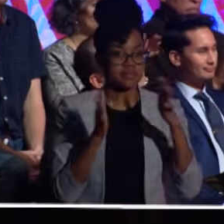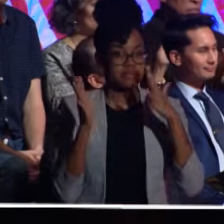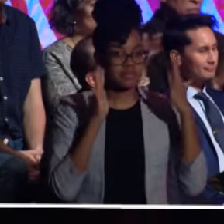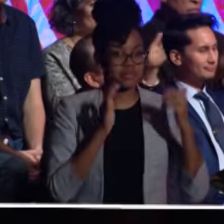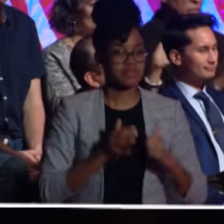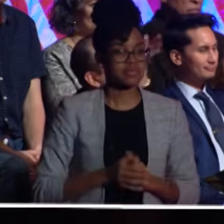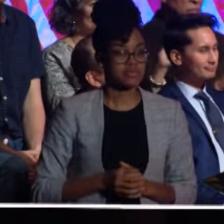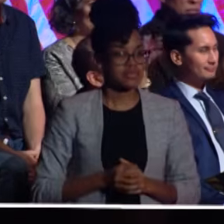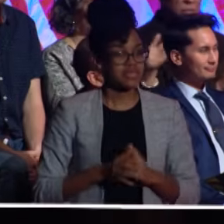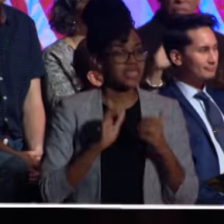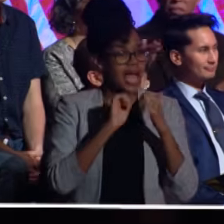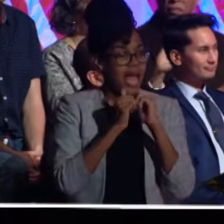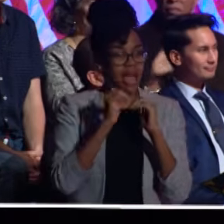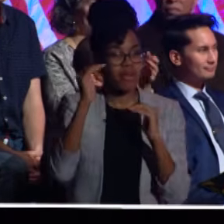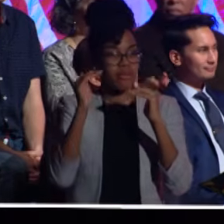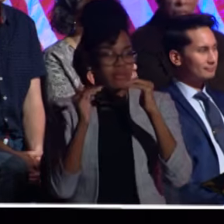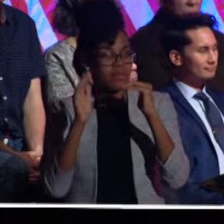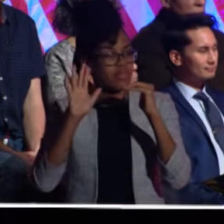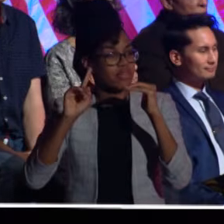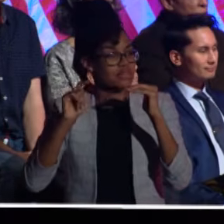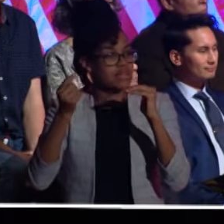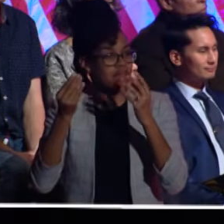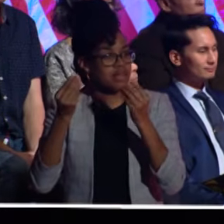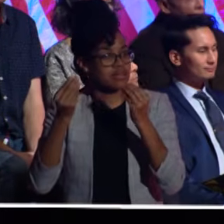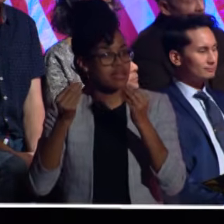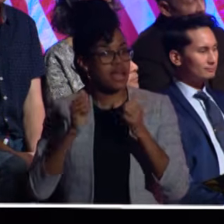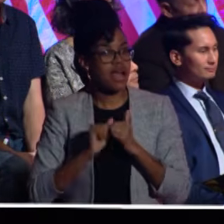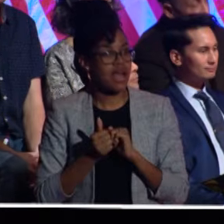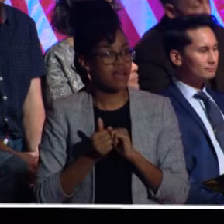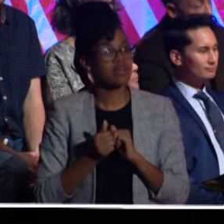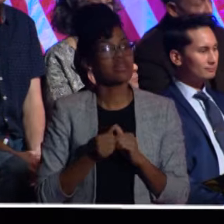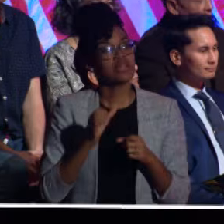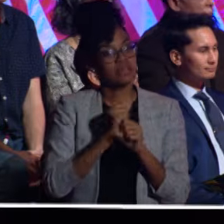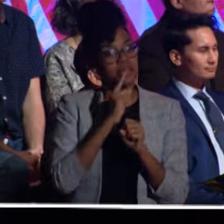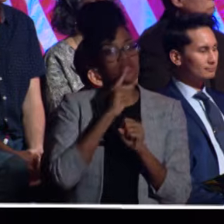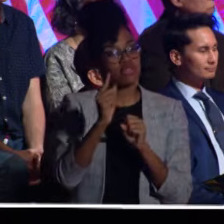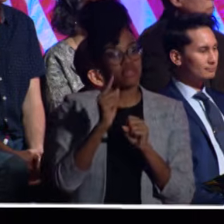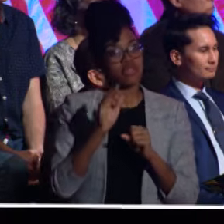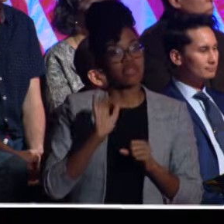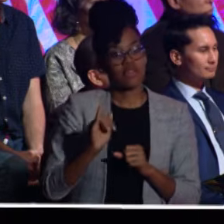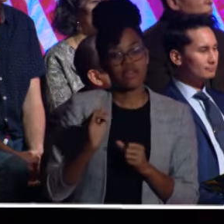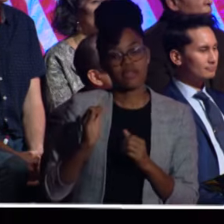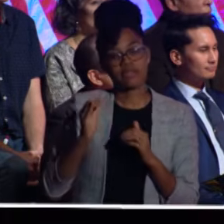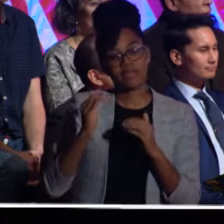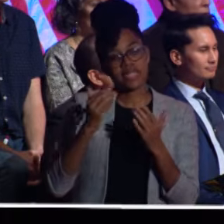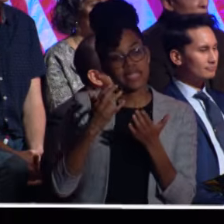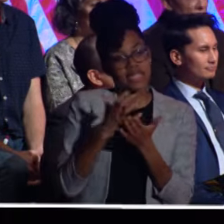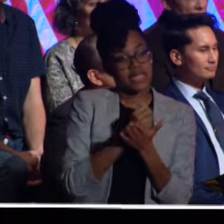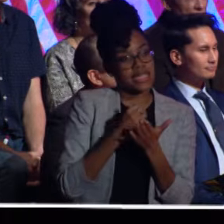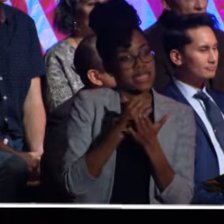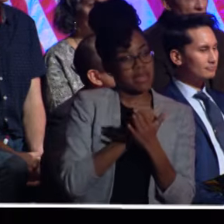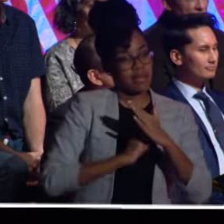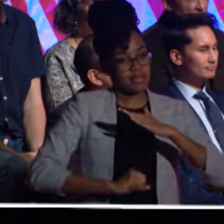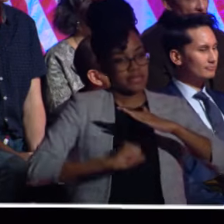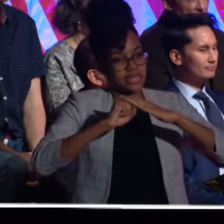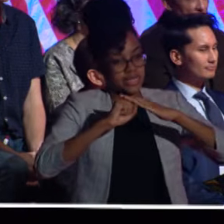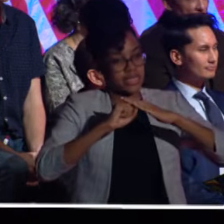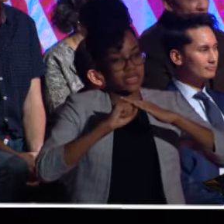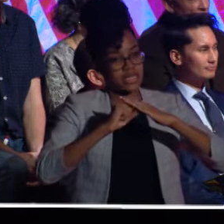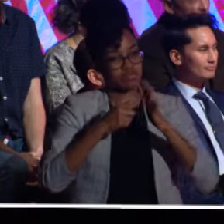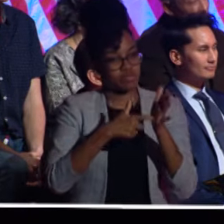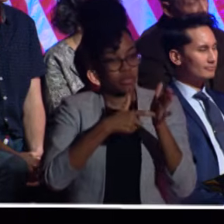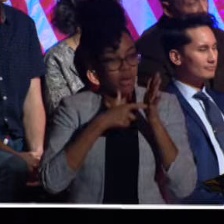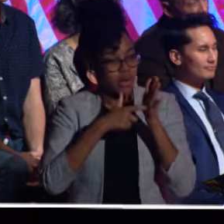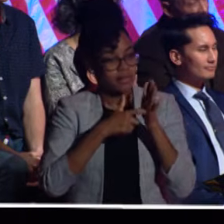We'll do this by both increasing the income ceiling, at the same time increasing the maximum credit by nearly